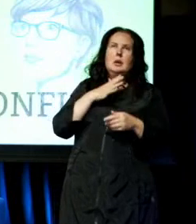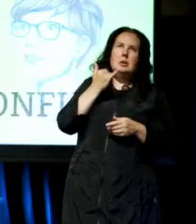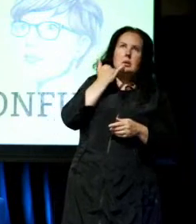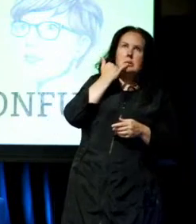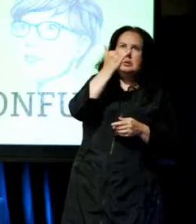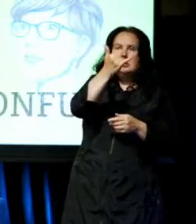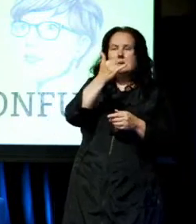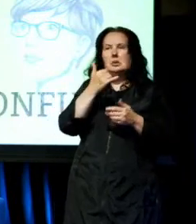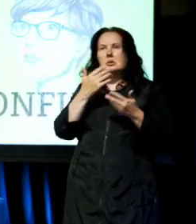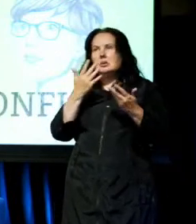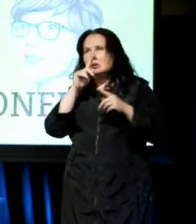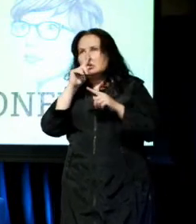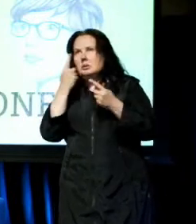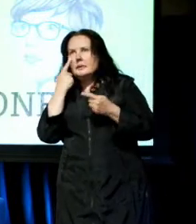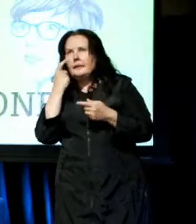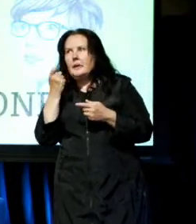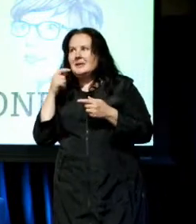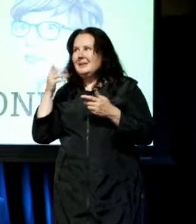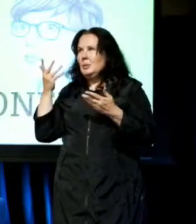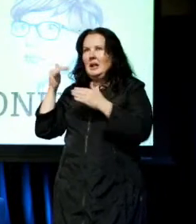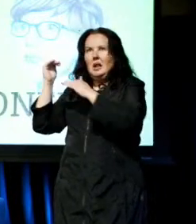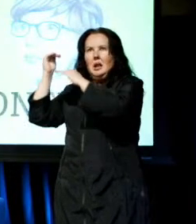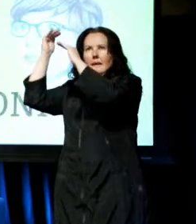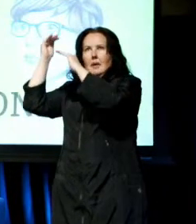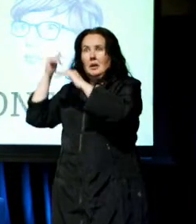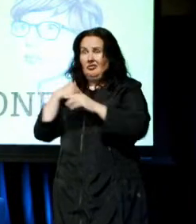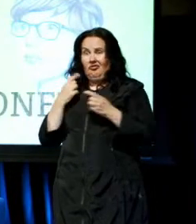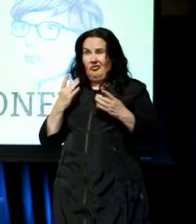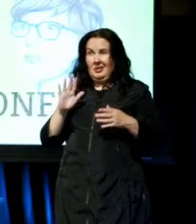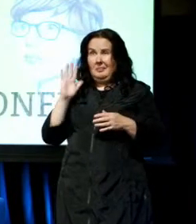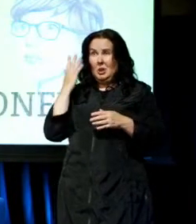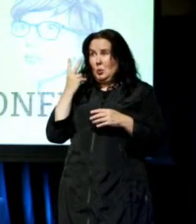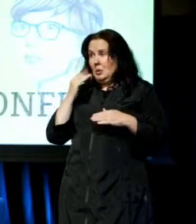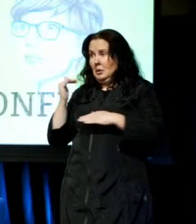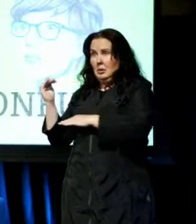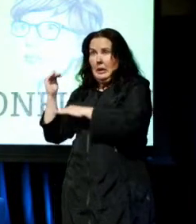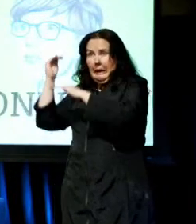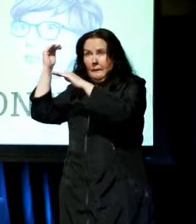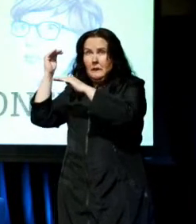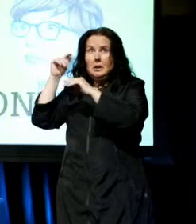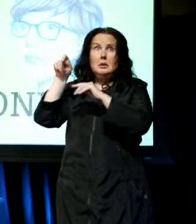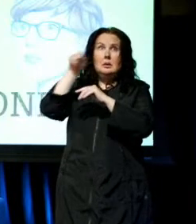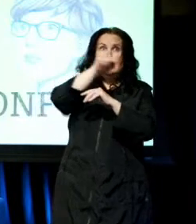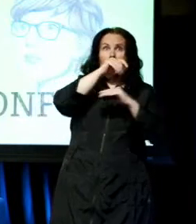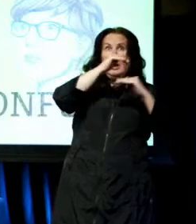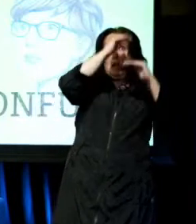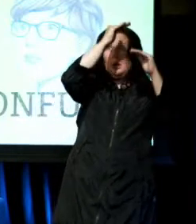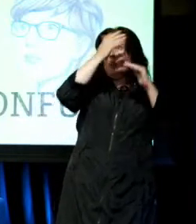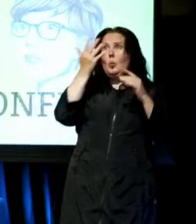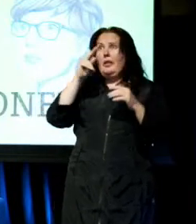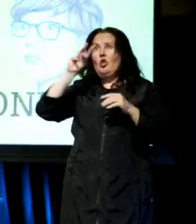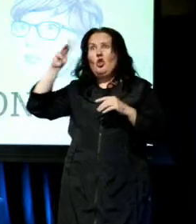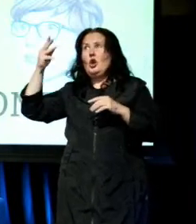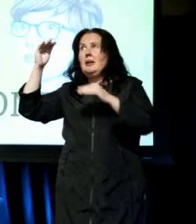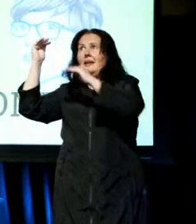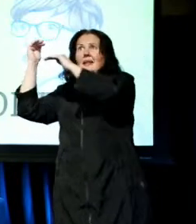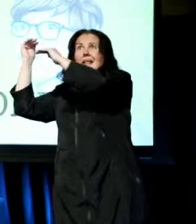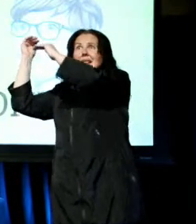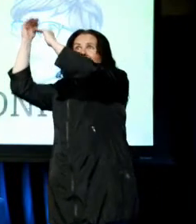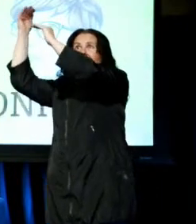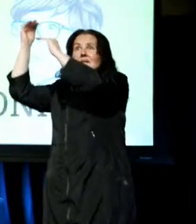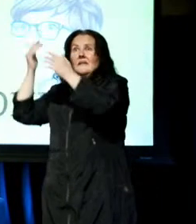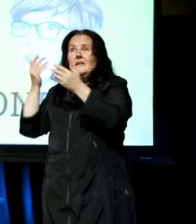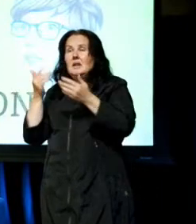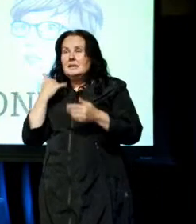you couldn't find them. And I've been in two different sets of lifts and I'm trying to find the third lift. And I called the number and I